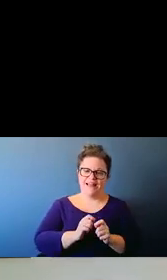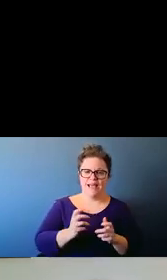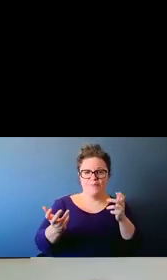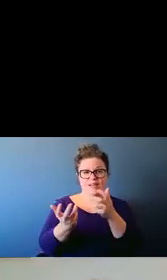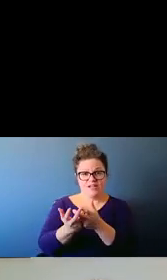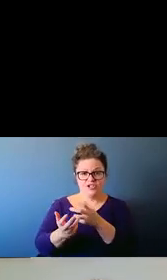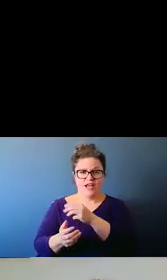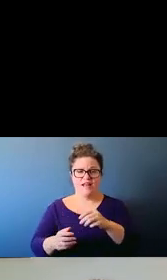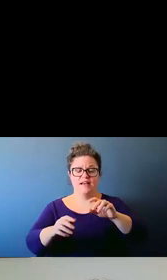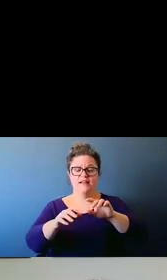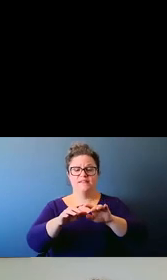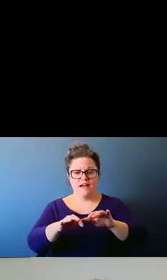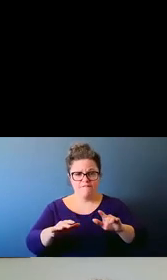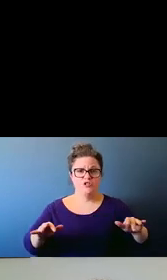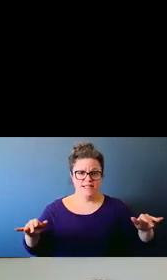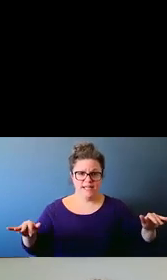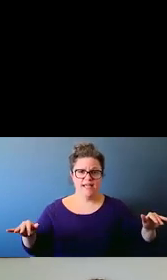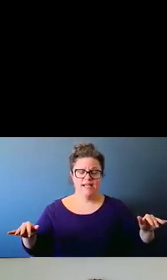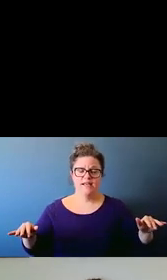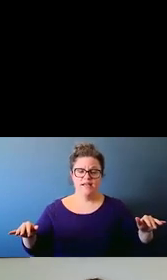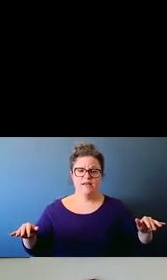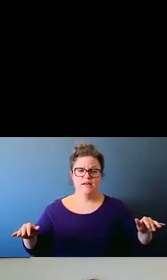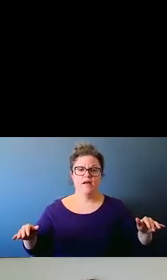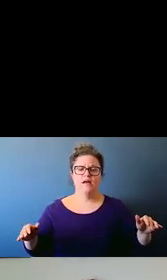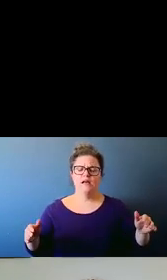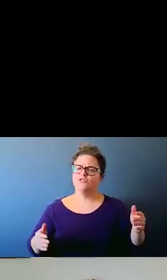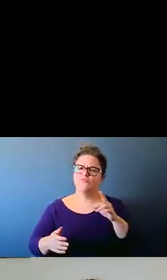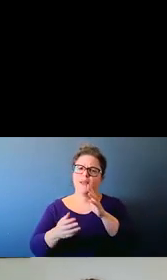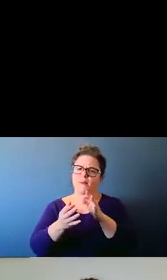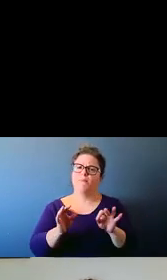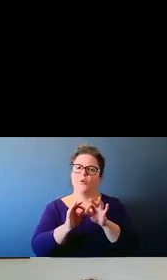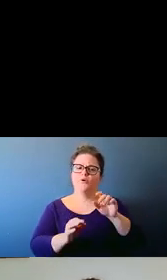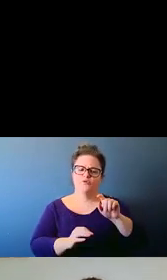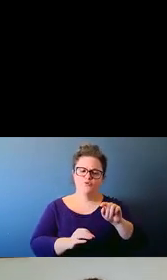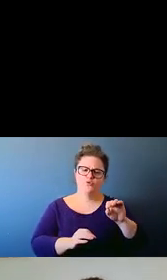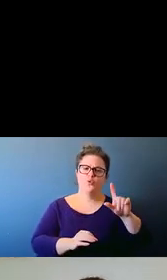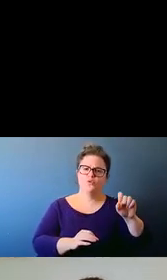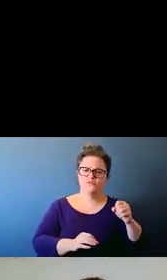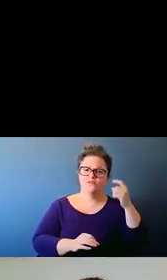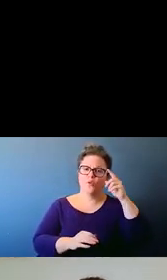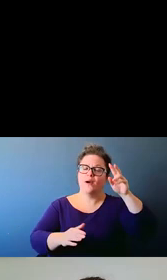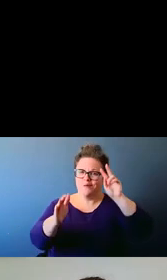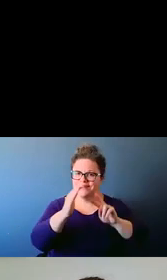diversity actually provides us with very important tools for moving forward into the future.